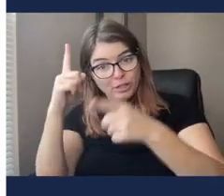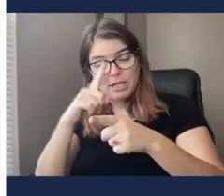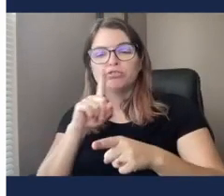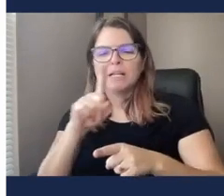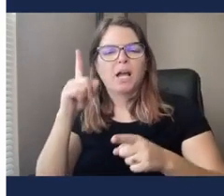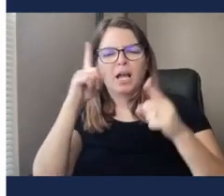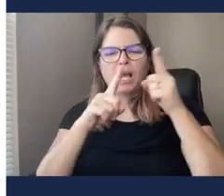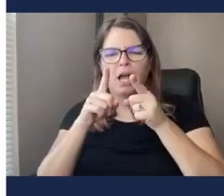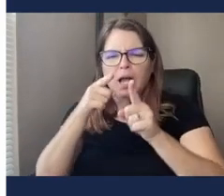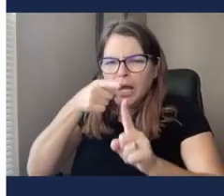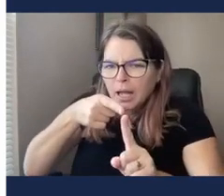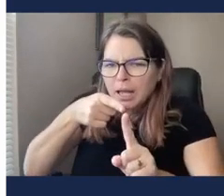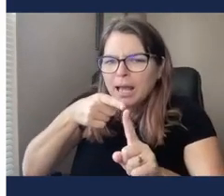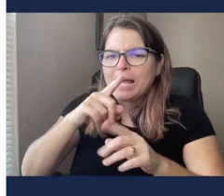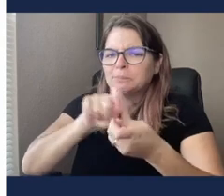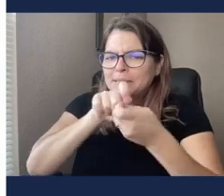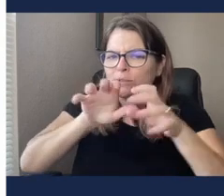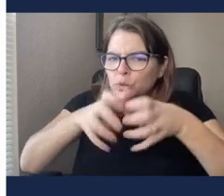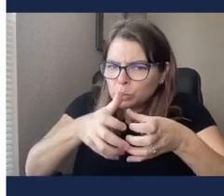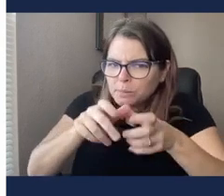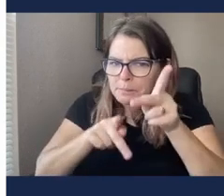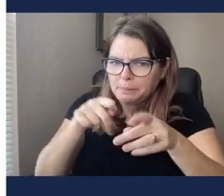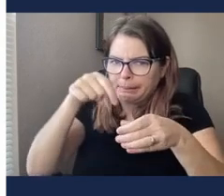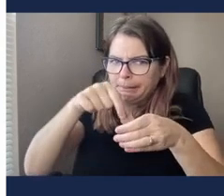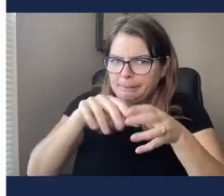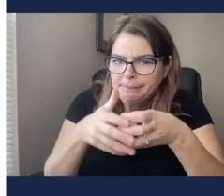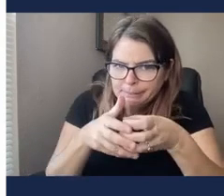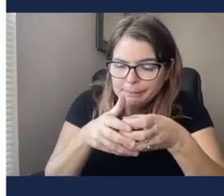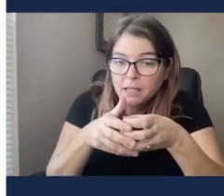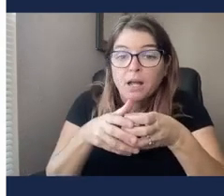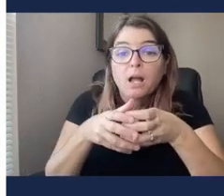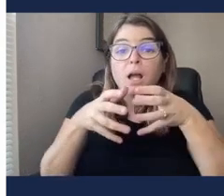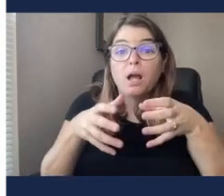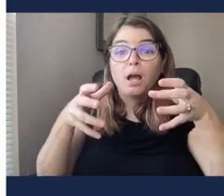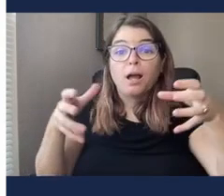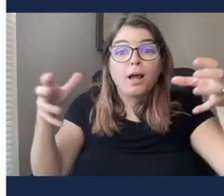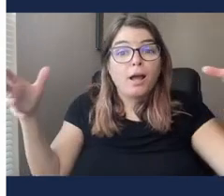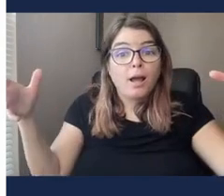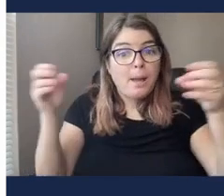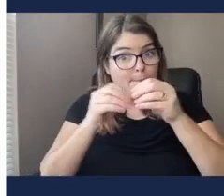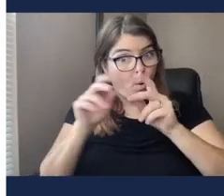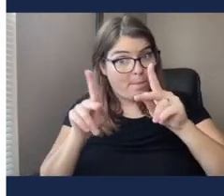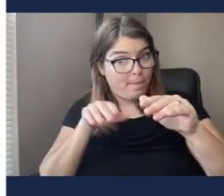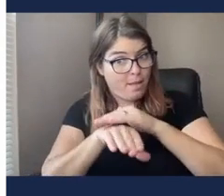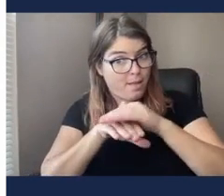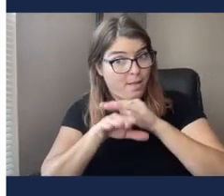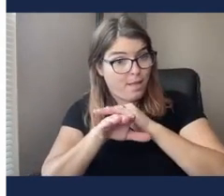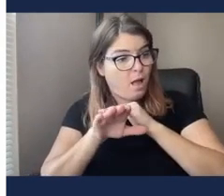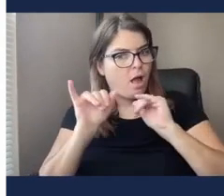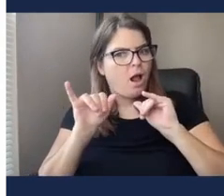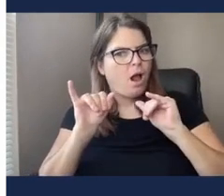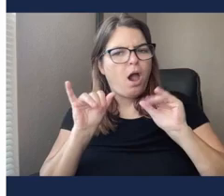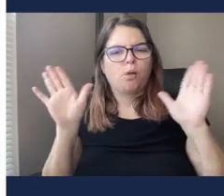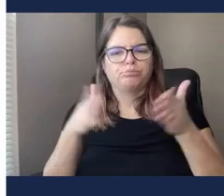very narrow demographic. And it was only after a lot more people were allowed to get into the academy that folks started